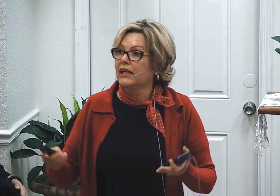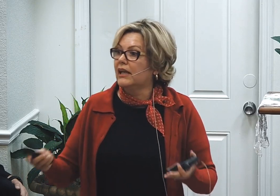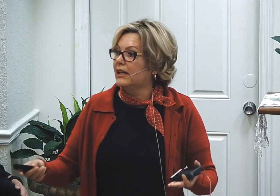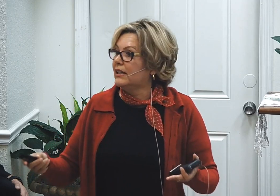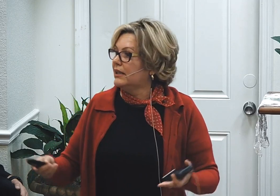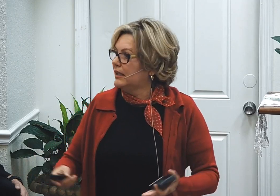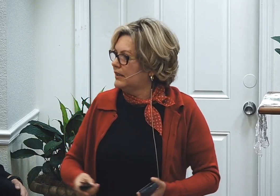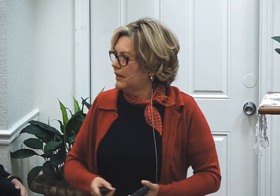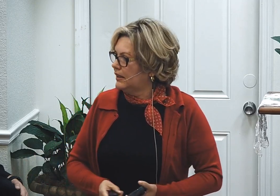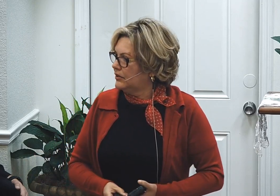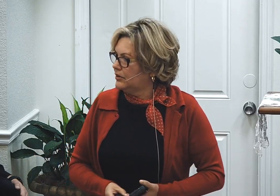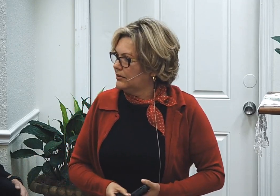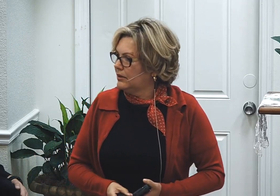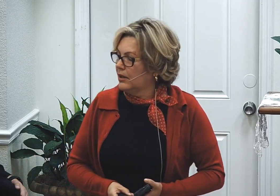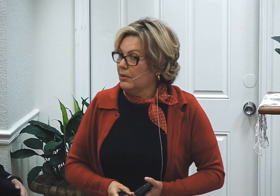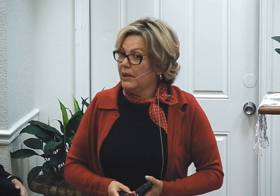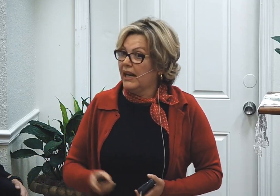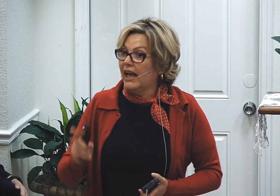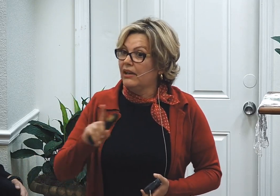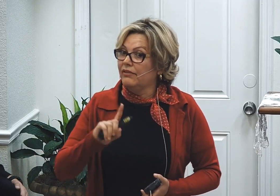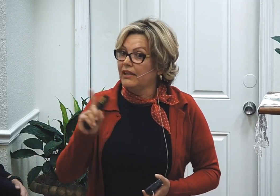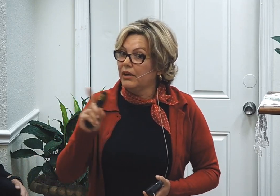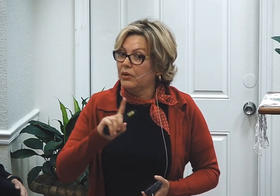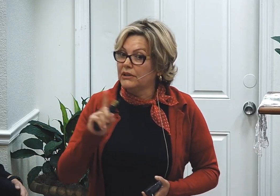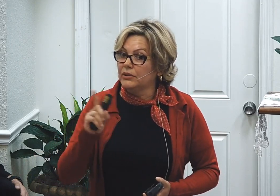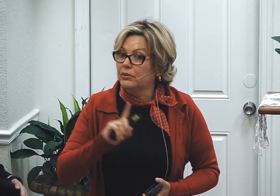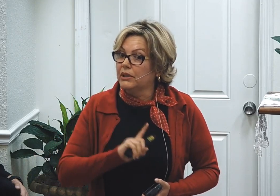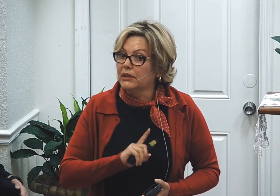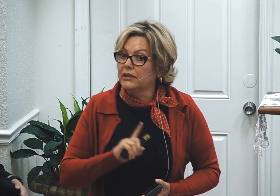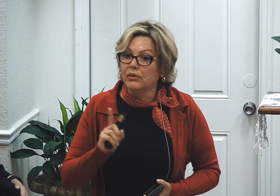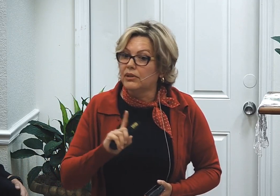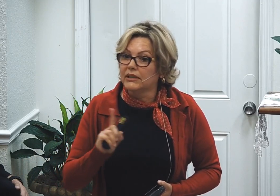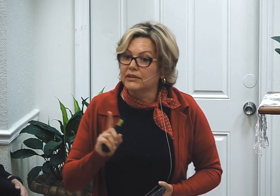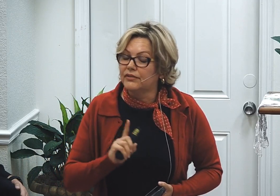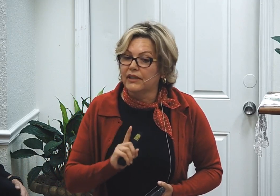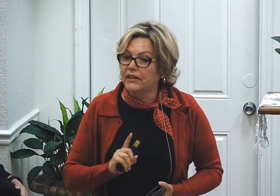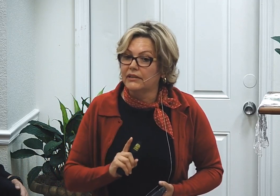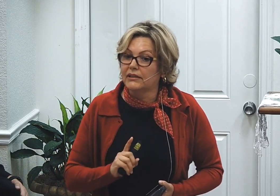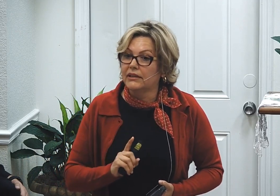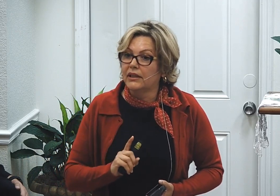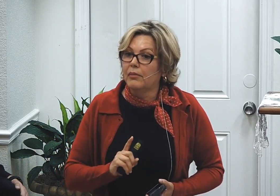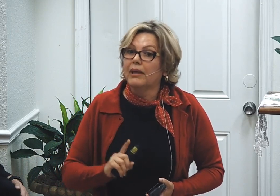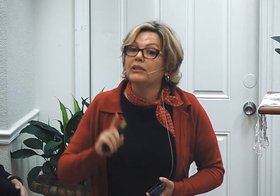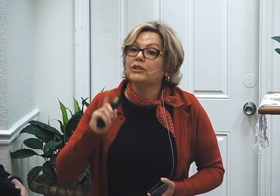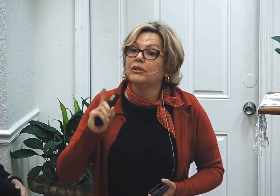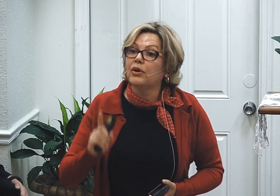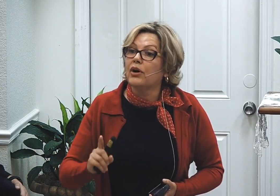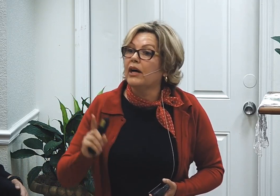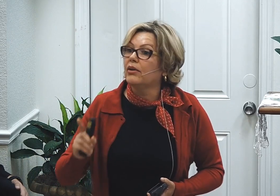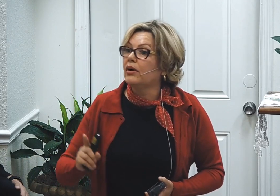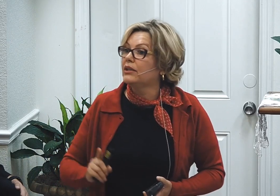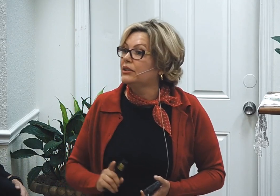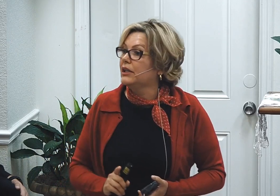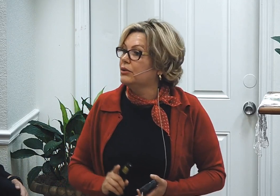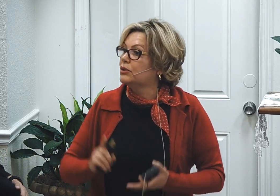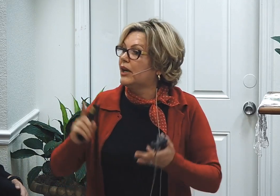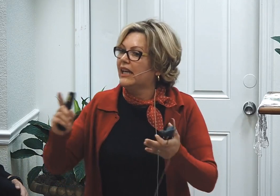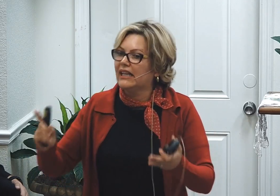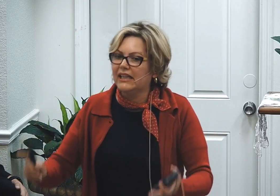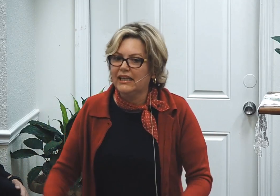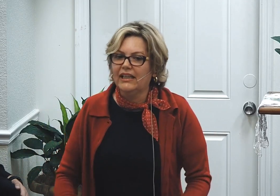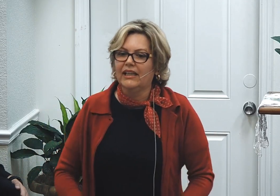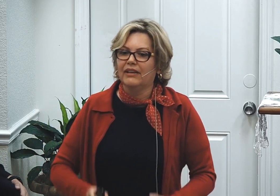land beautiful, imagine what is going to happen in eternity. Because there's not going to be anything